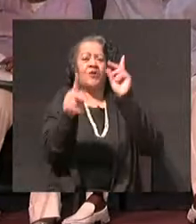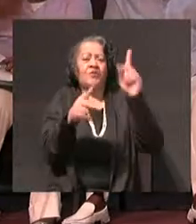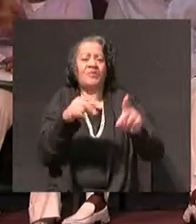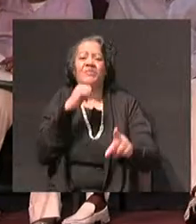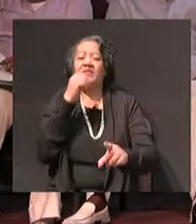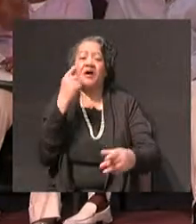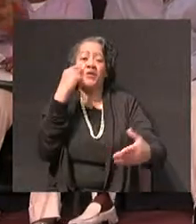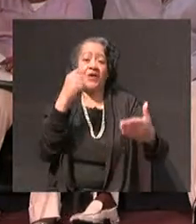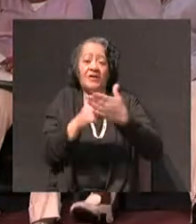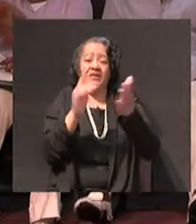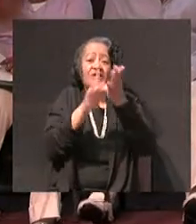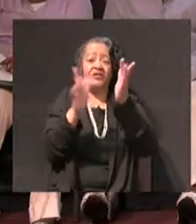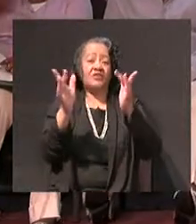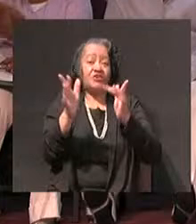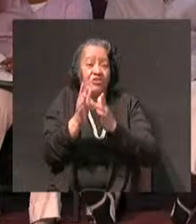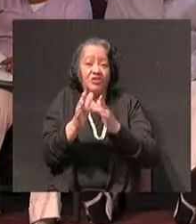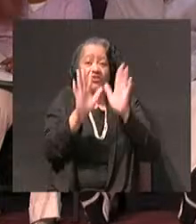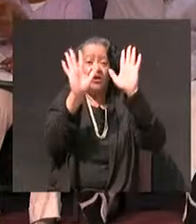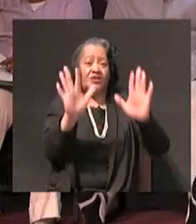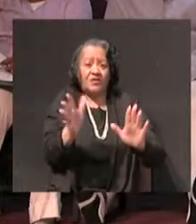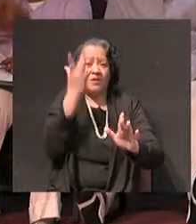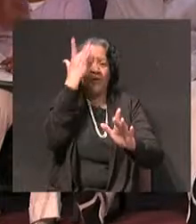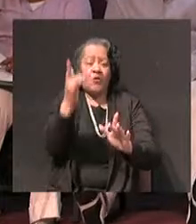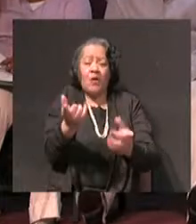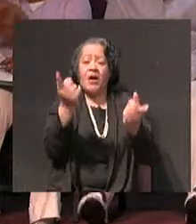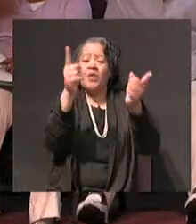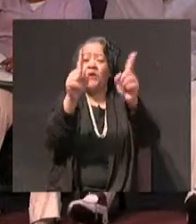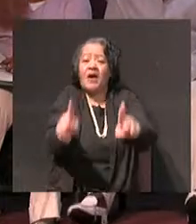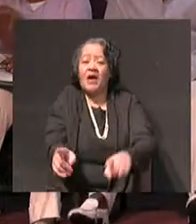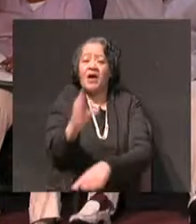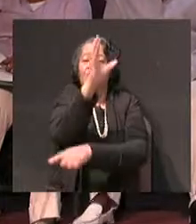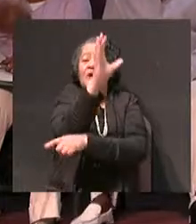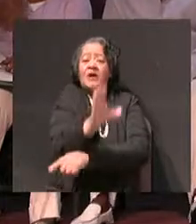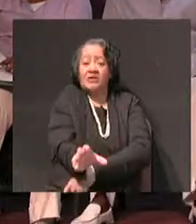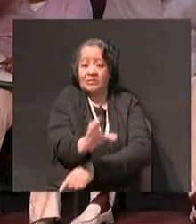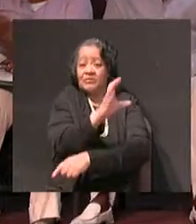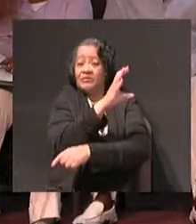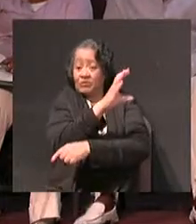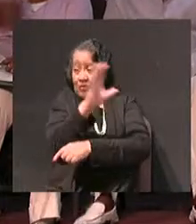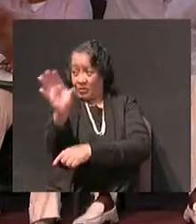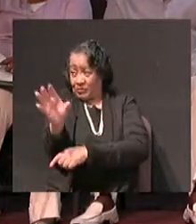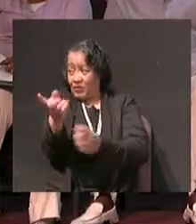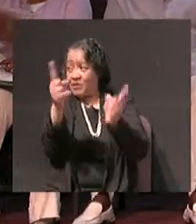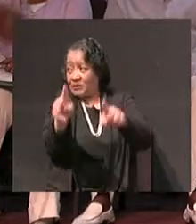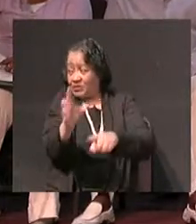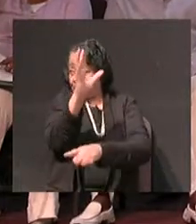cross. Now, that's what you call Cosby speculation.